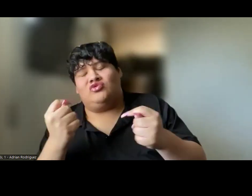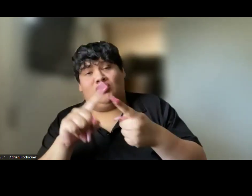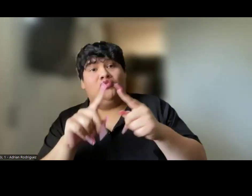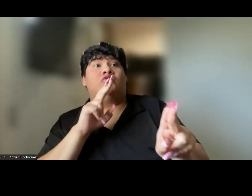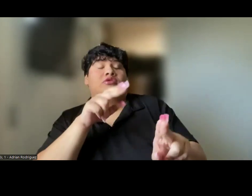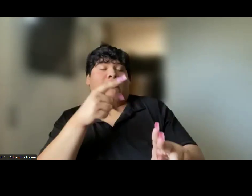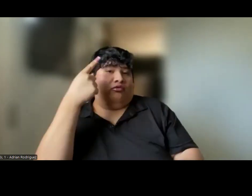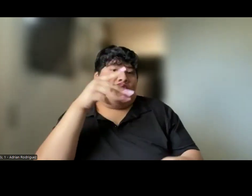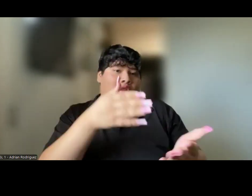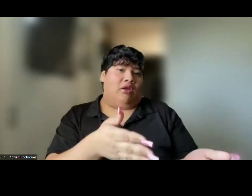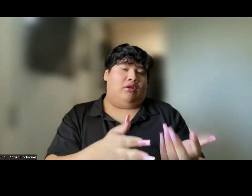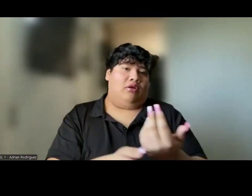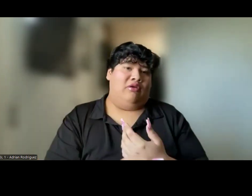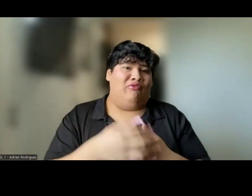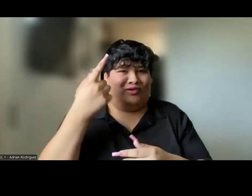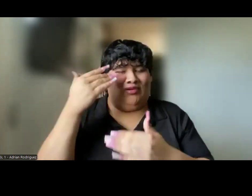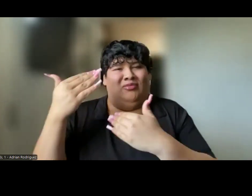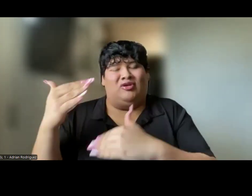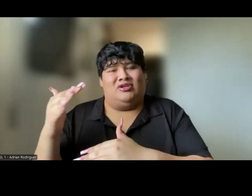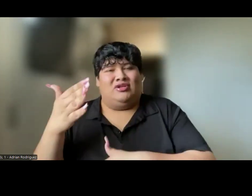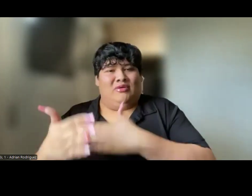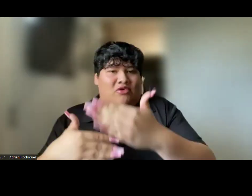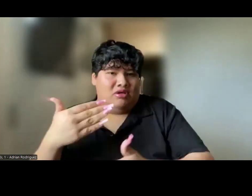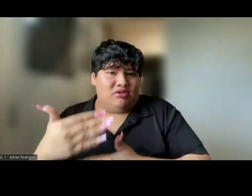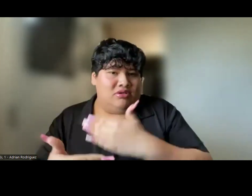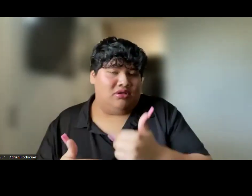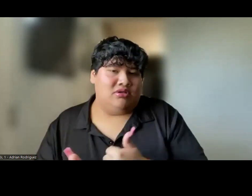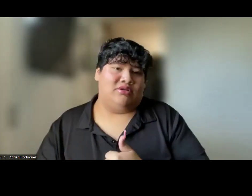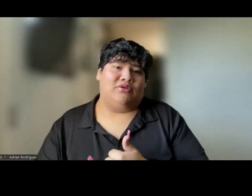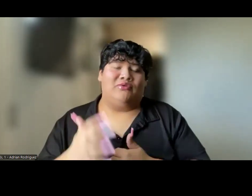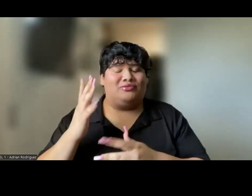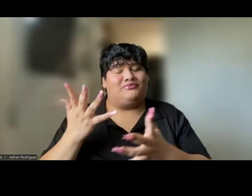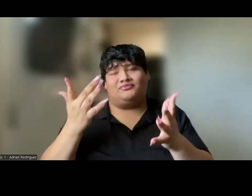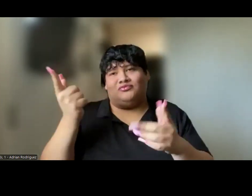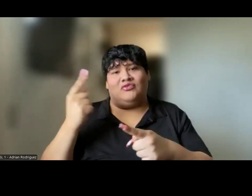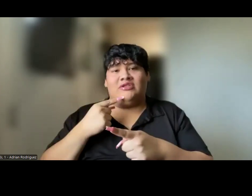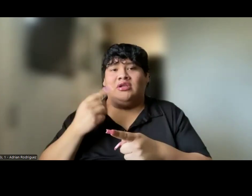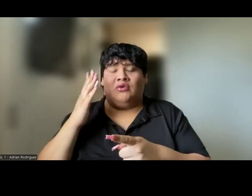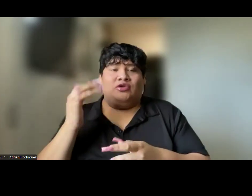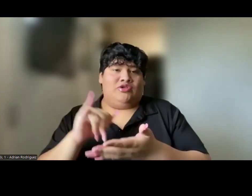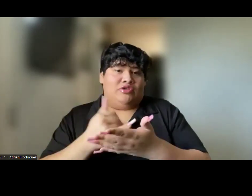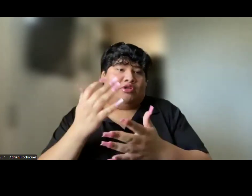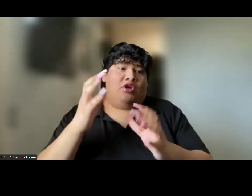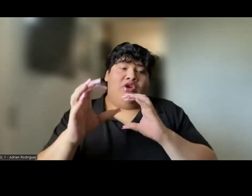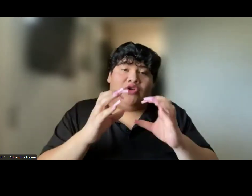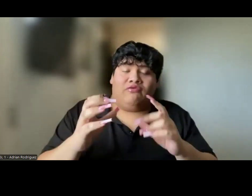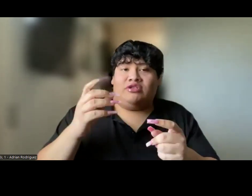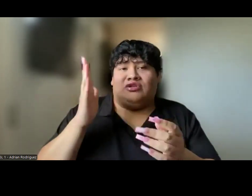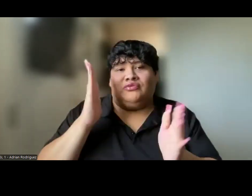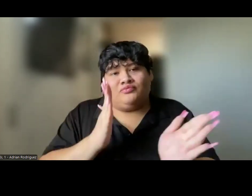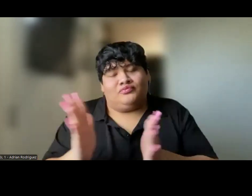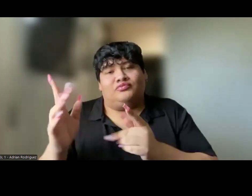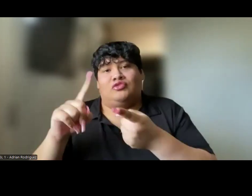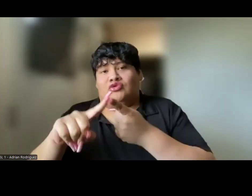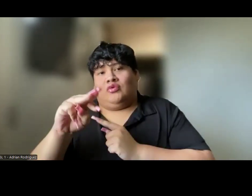during the budget process. And as the Secretary said, we'll continue the conversation going into May. And we know the legislature and our stakeholders